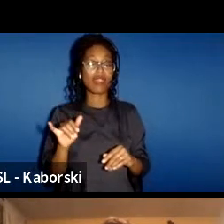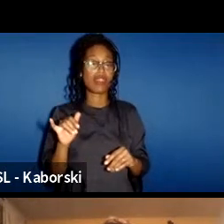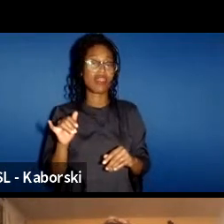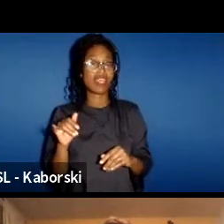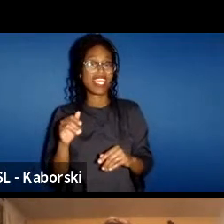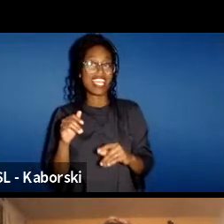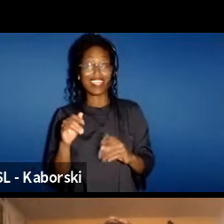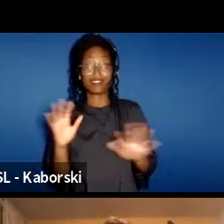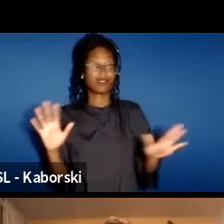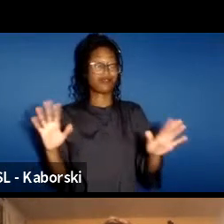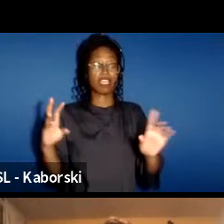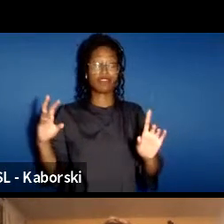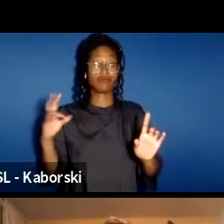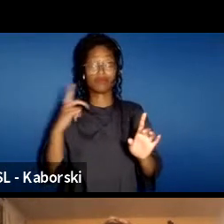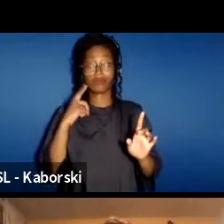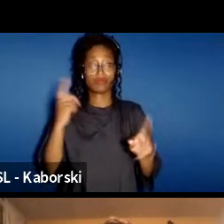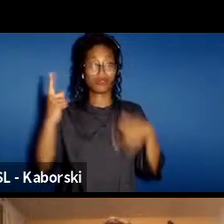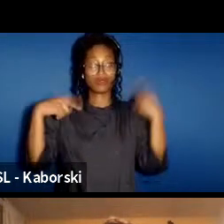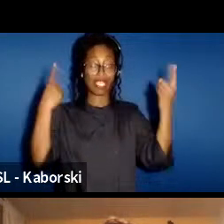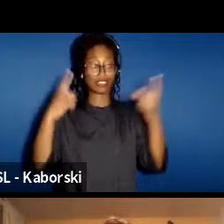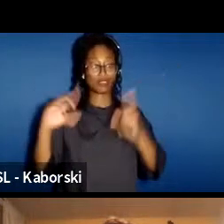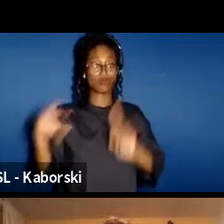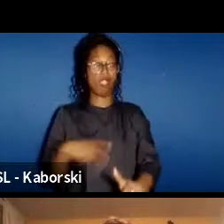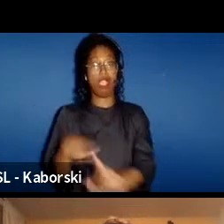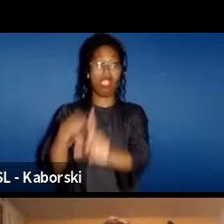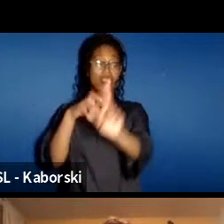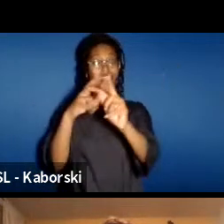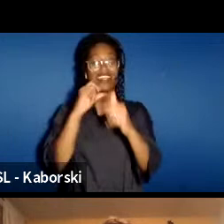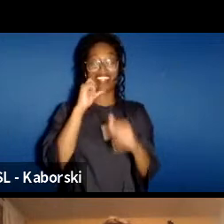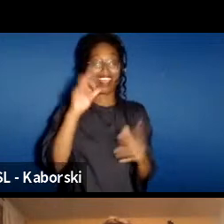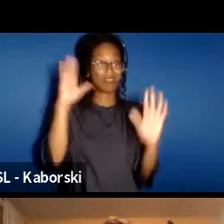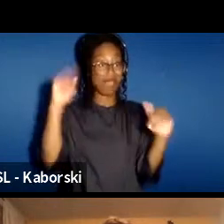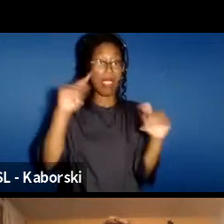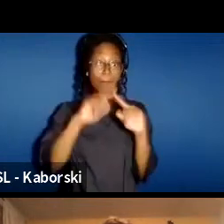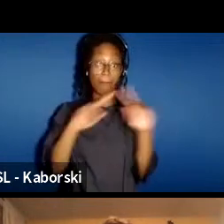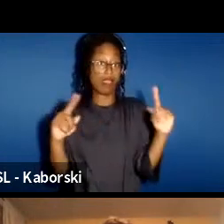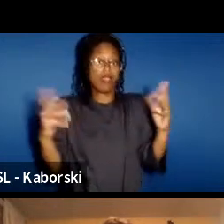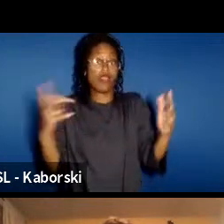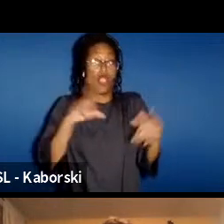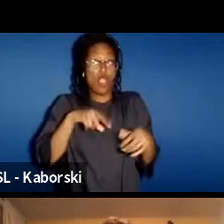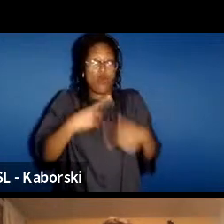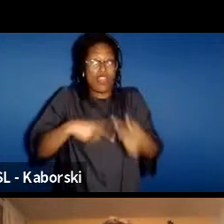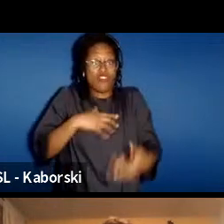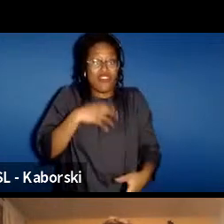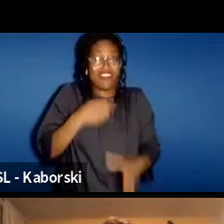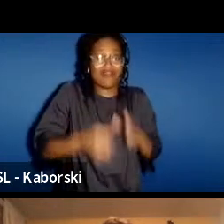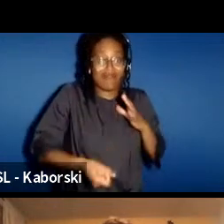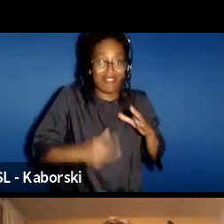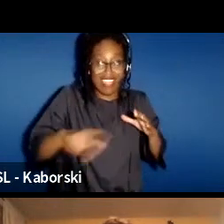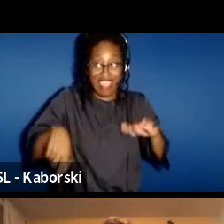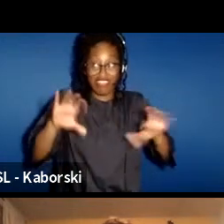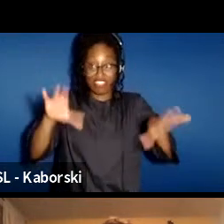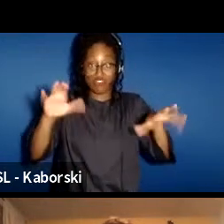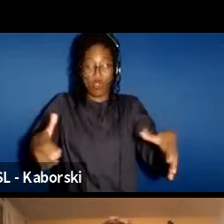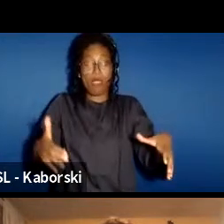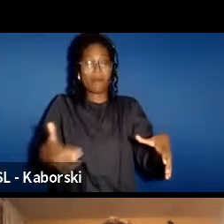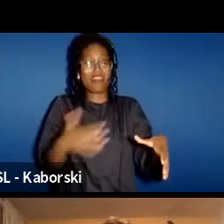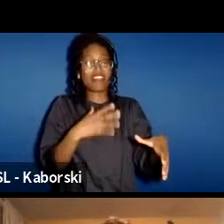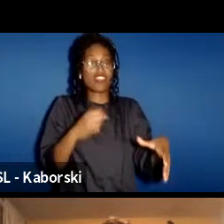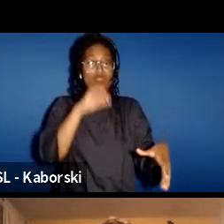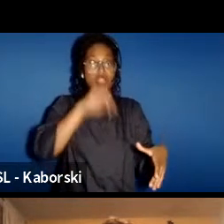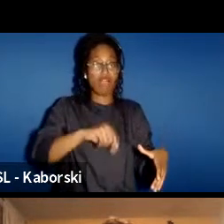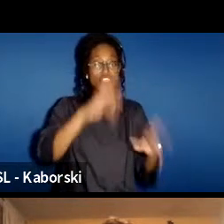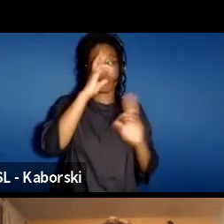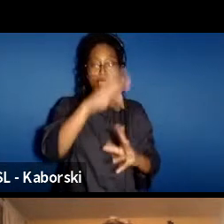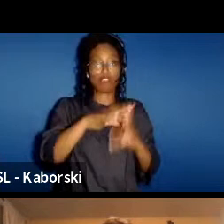super crazy ride. It's something I didn't really plan on doing, but then I feel like once you're in this category, you love it and